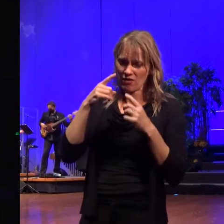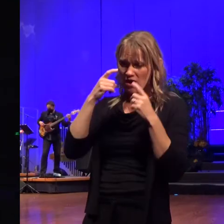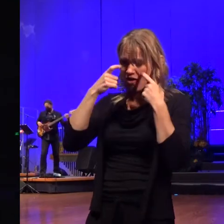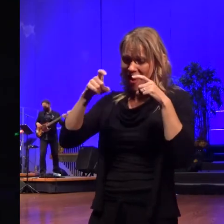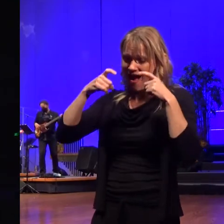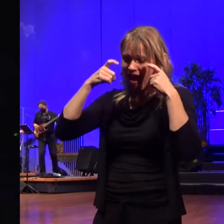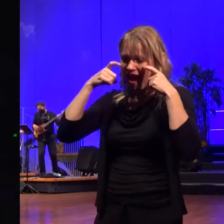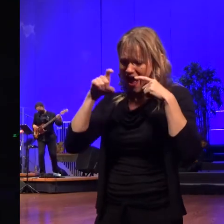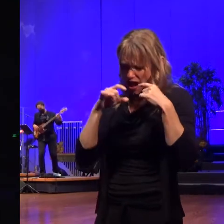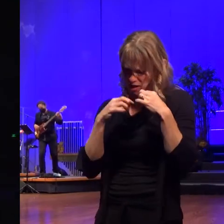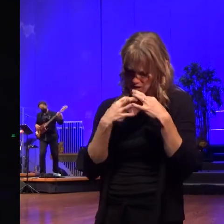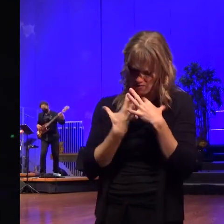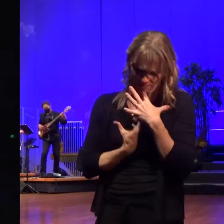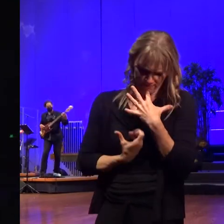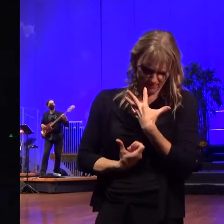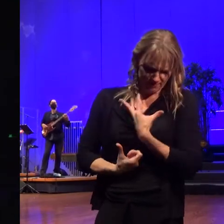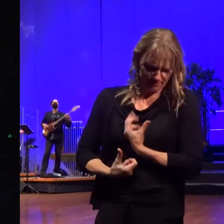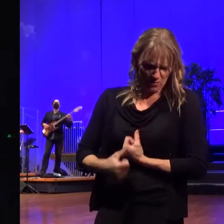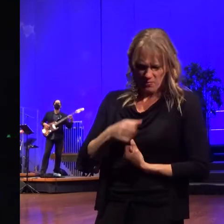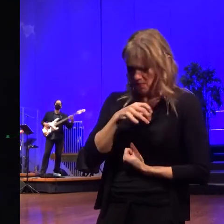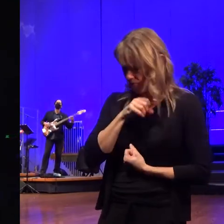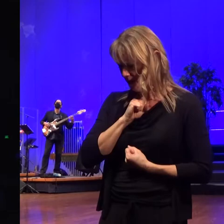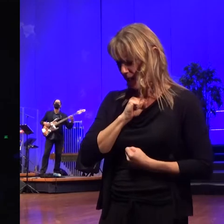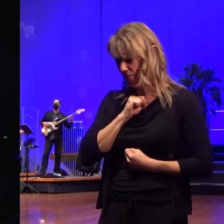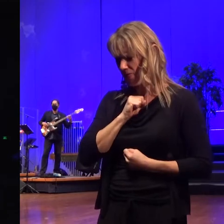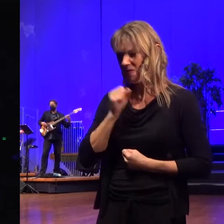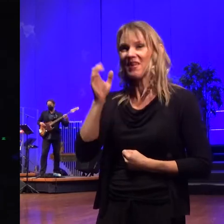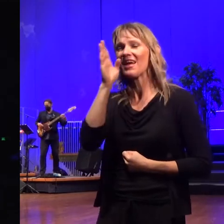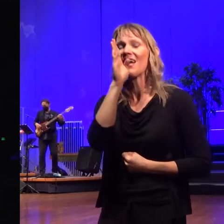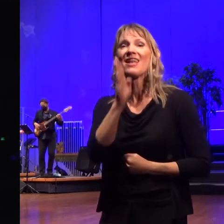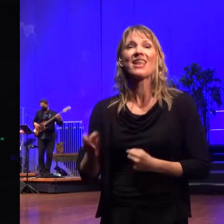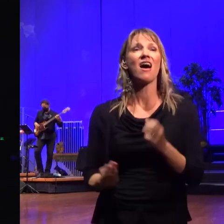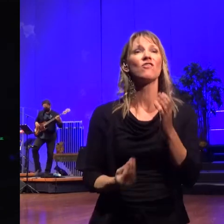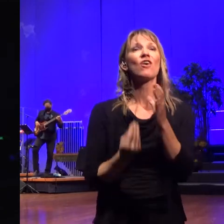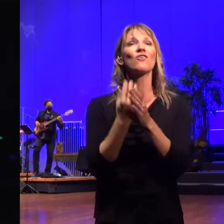then we won't grow, and we may never heal.